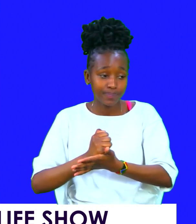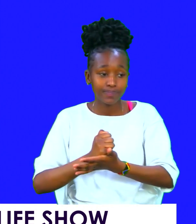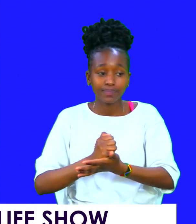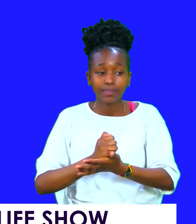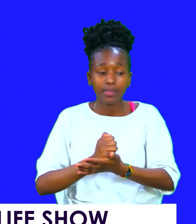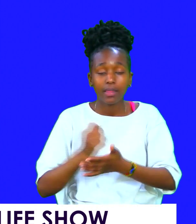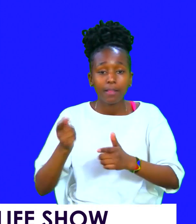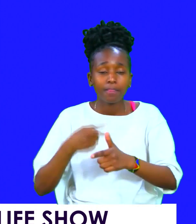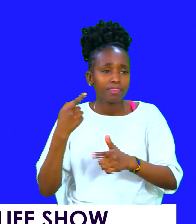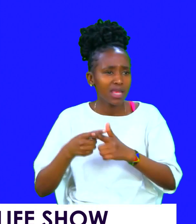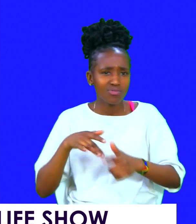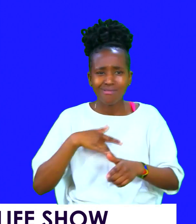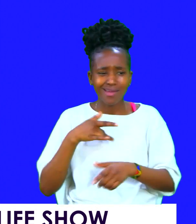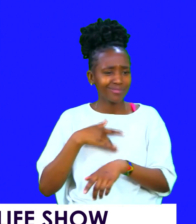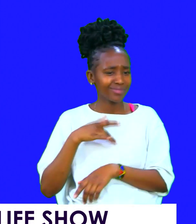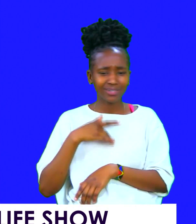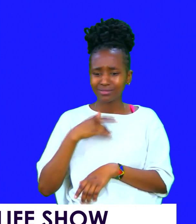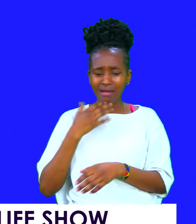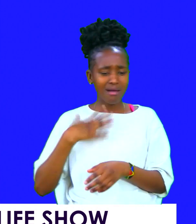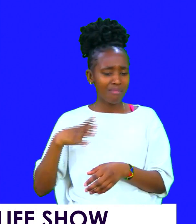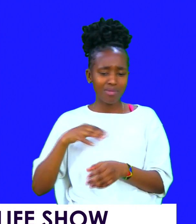and we get shallow deliveries.